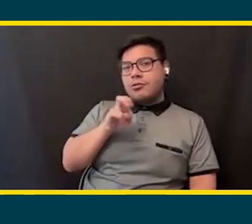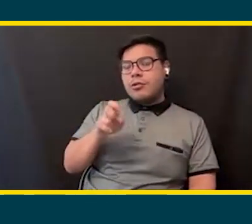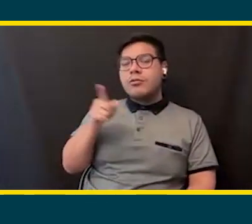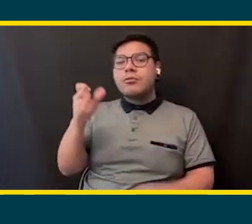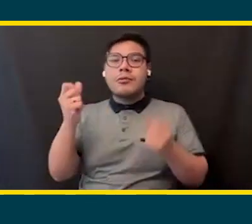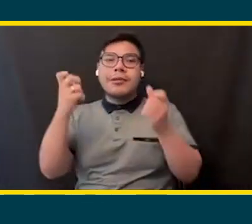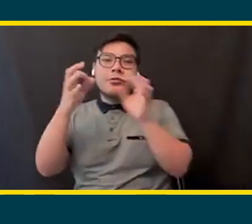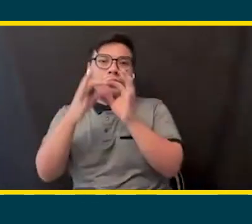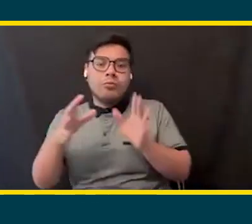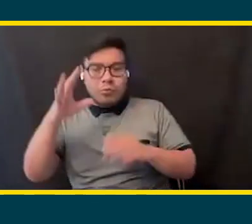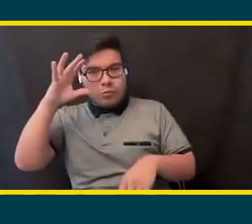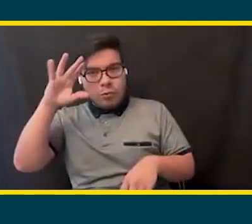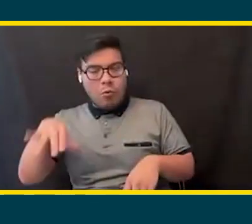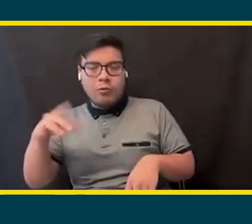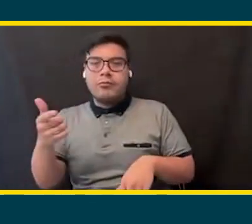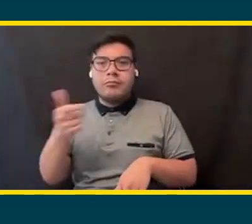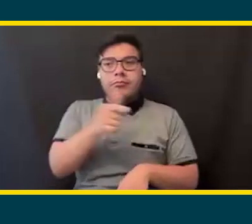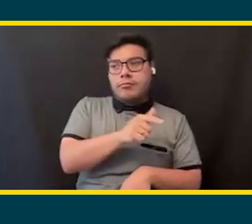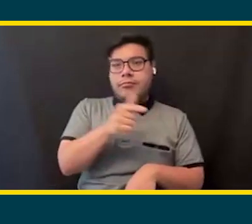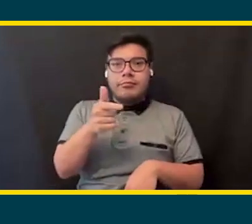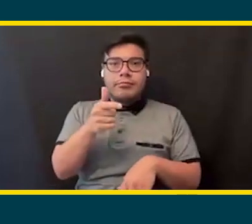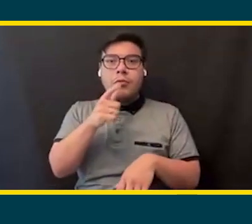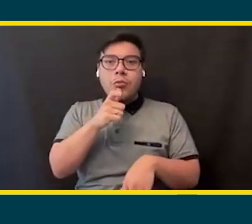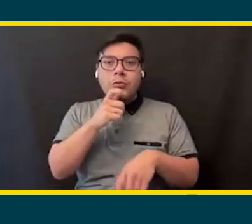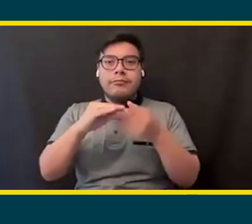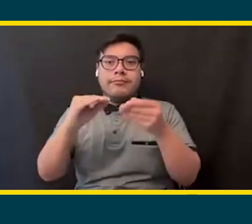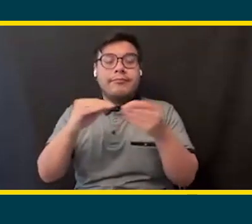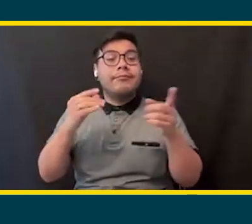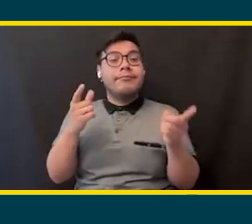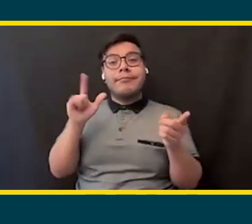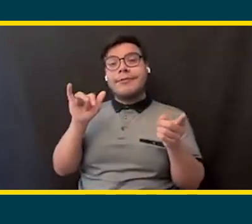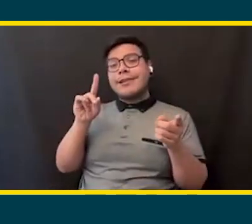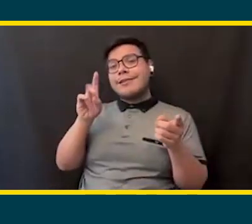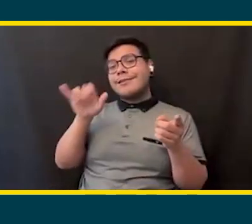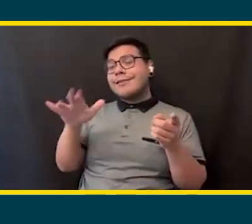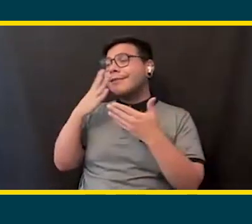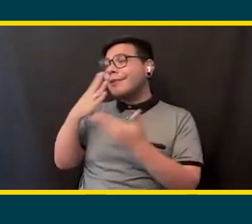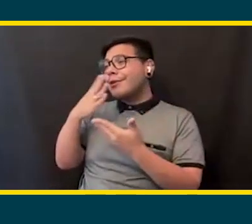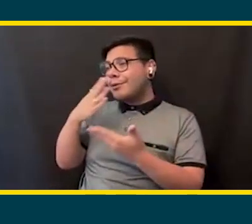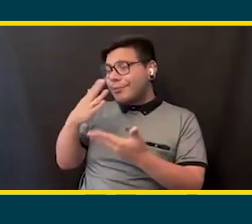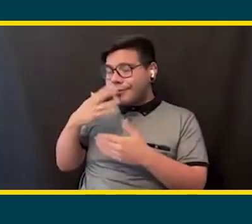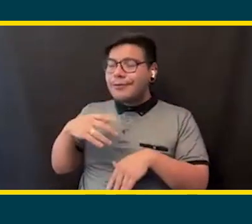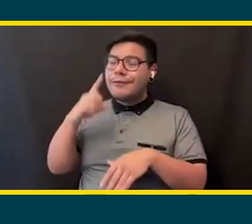switch over and speak with me. This is Lindsay. Thank you for that. Thank you for modeling.